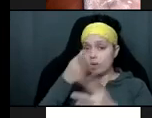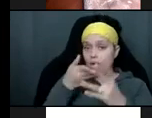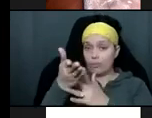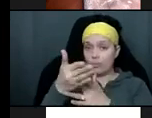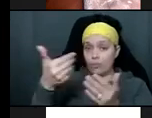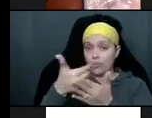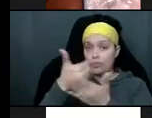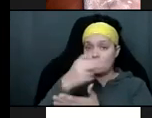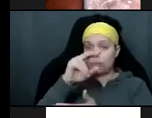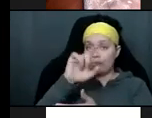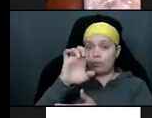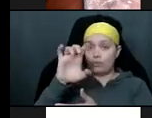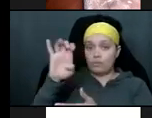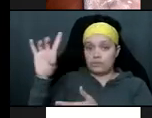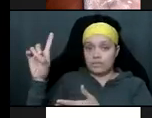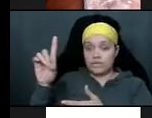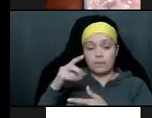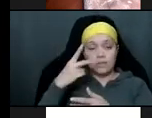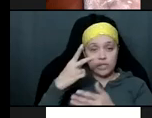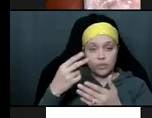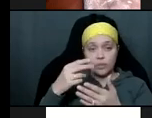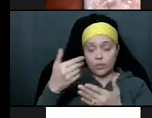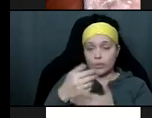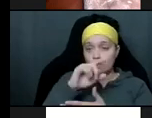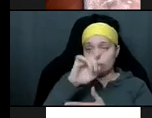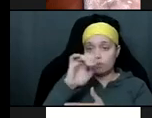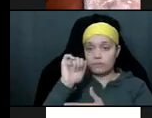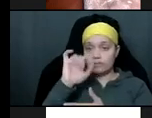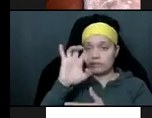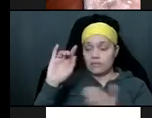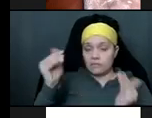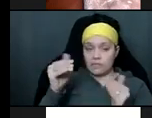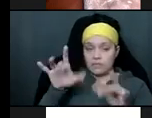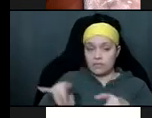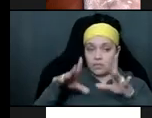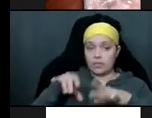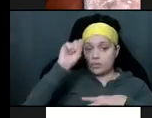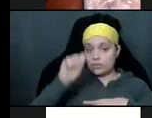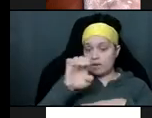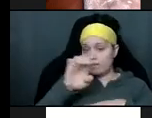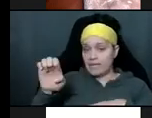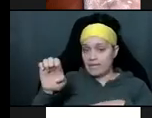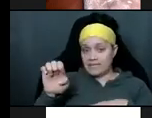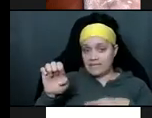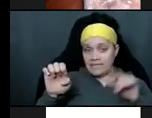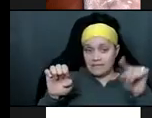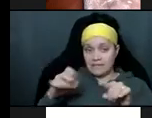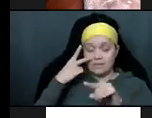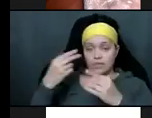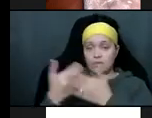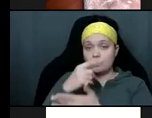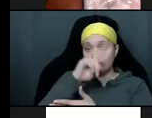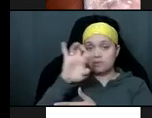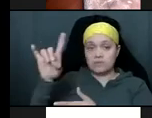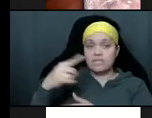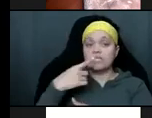New Zealand. But you know where New Zealand is relative to Australia. So we go southeast from Australia, we see New Zealand, and